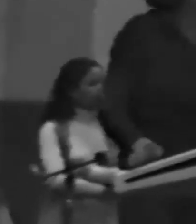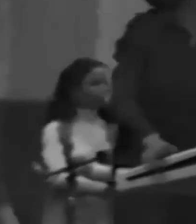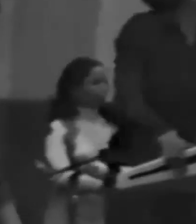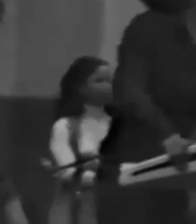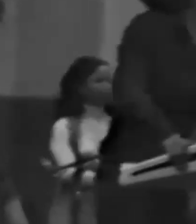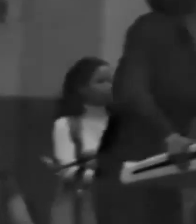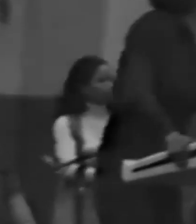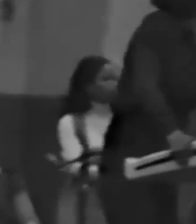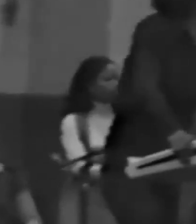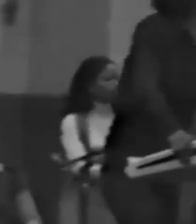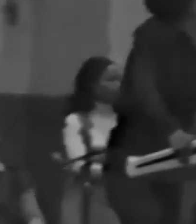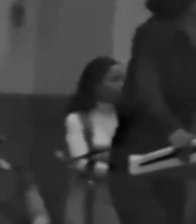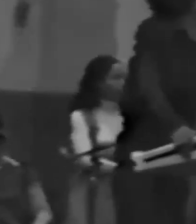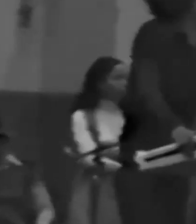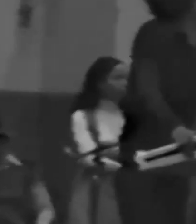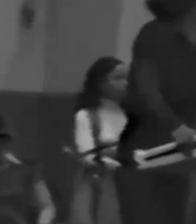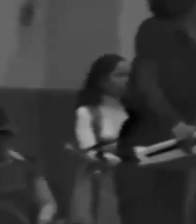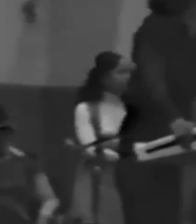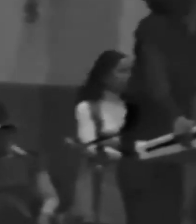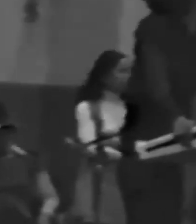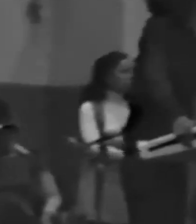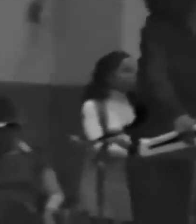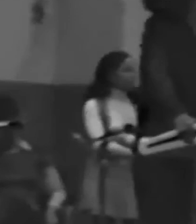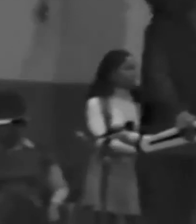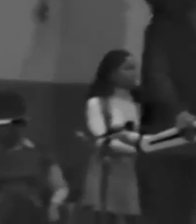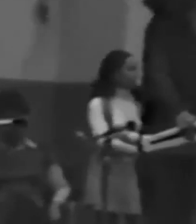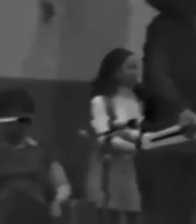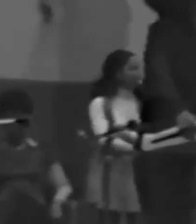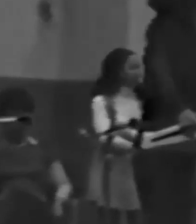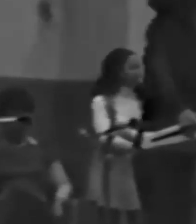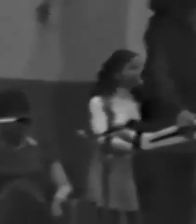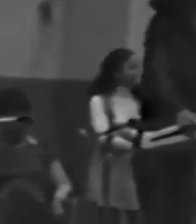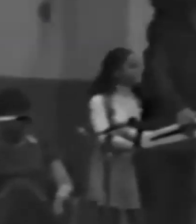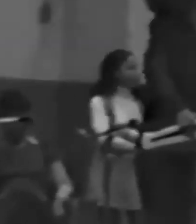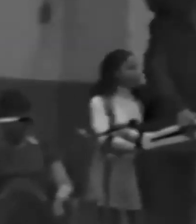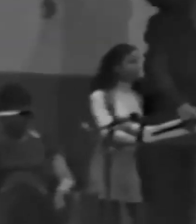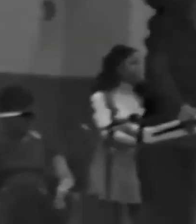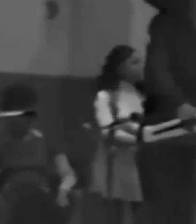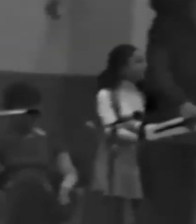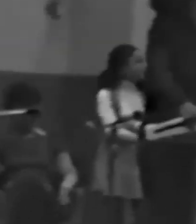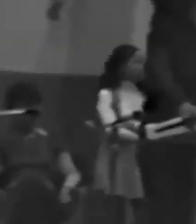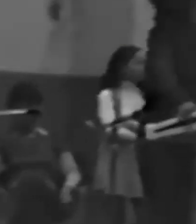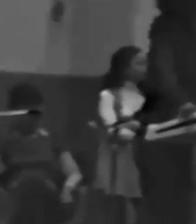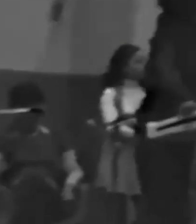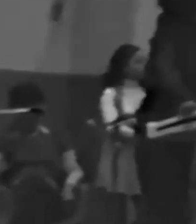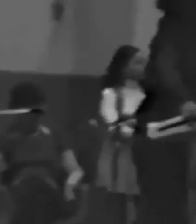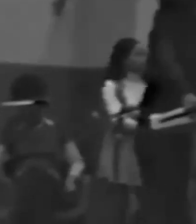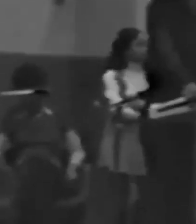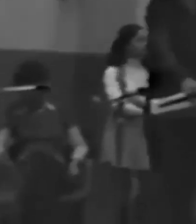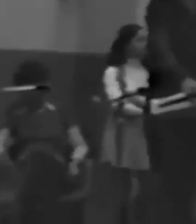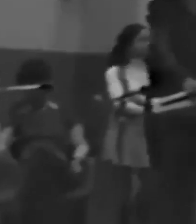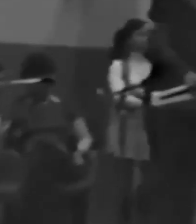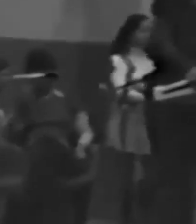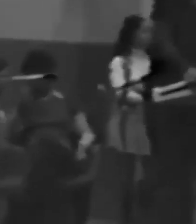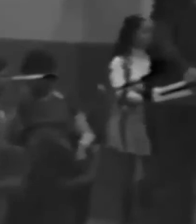There's something called the Rodino Bill, which is now before Congress. And what does that say?